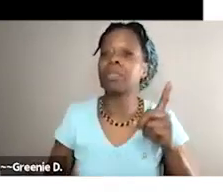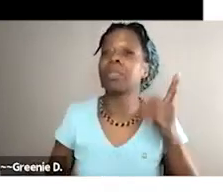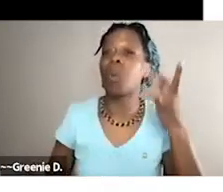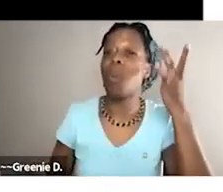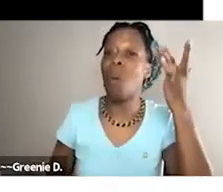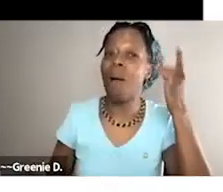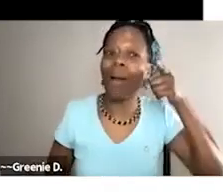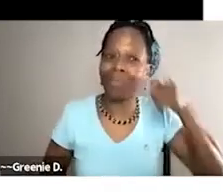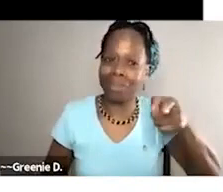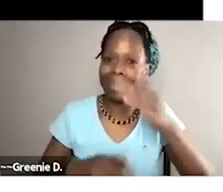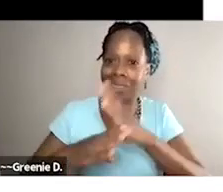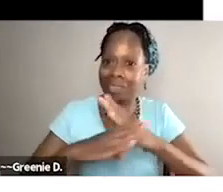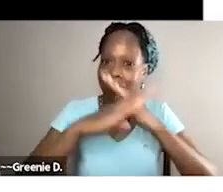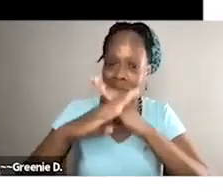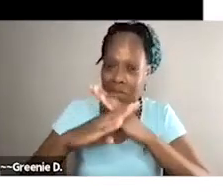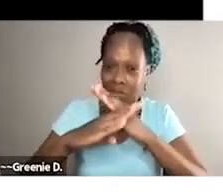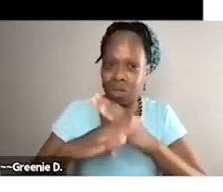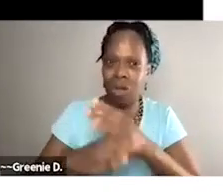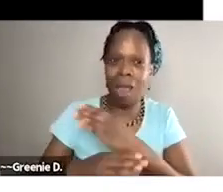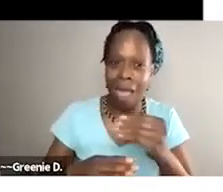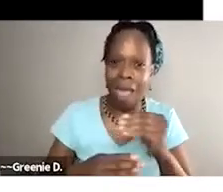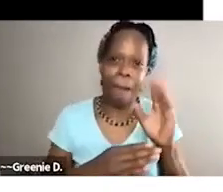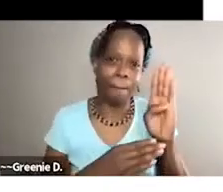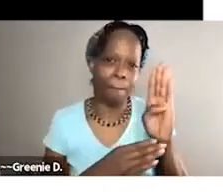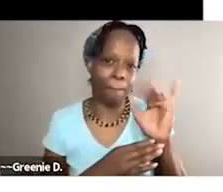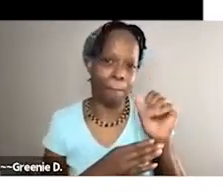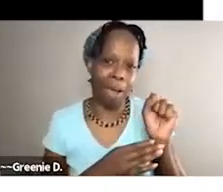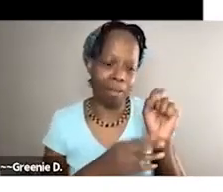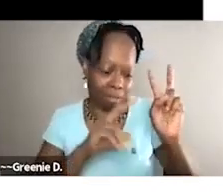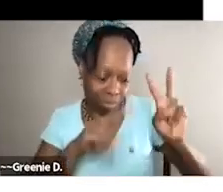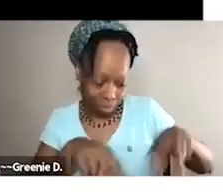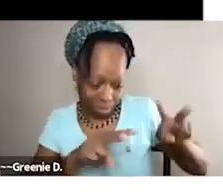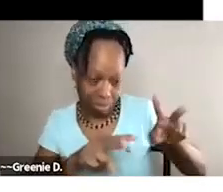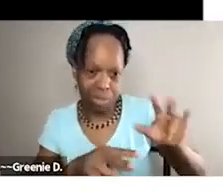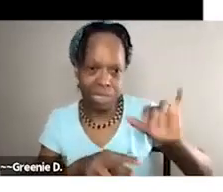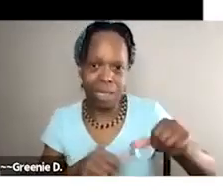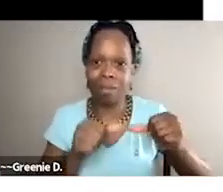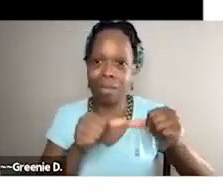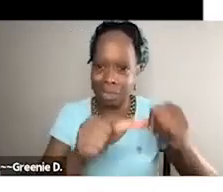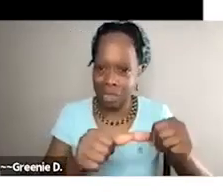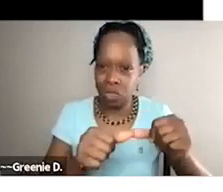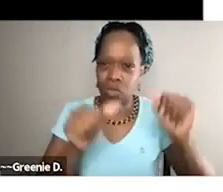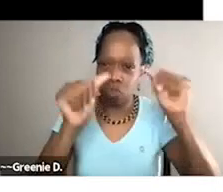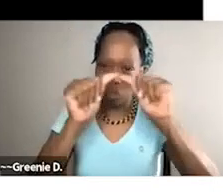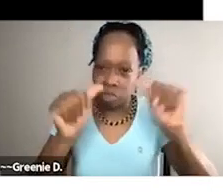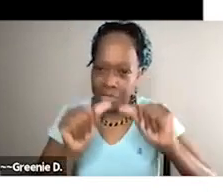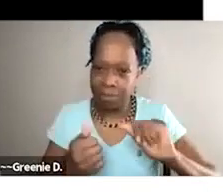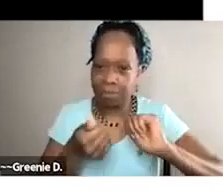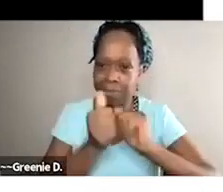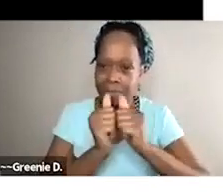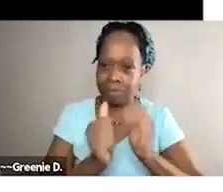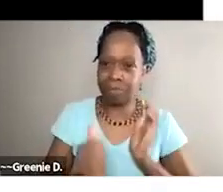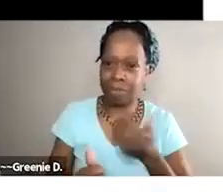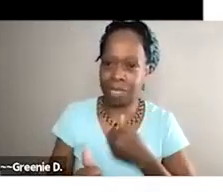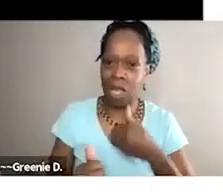because of the bias and the stigma that continues to color how our society views disability, the disability